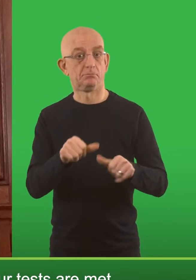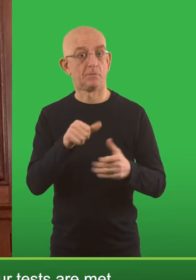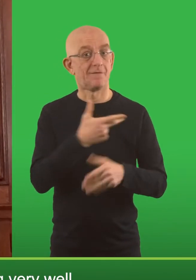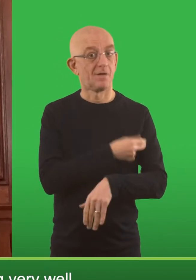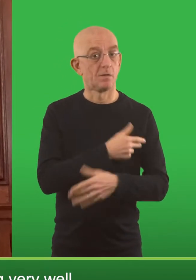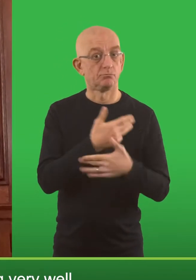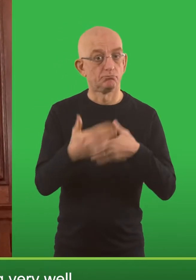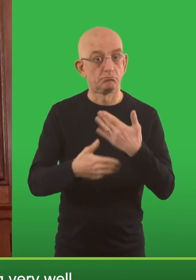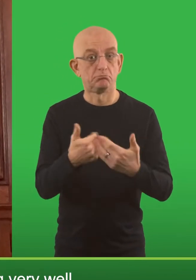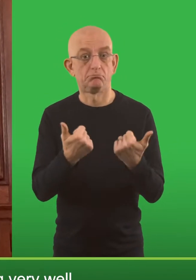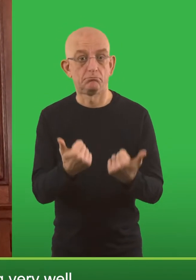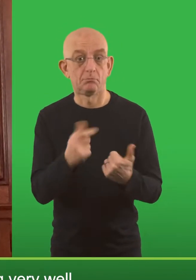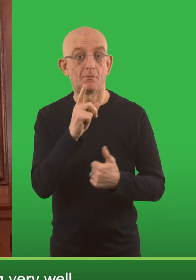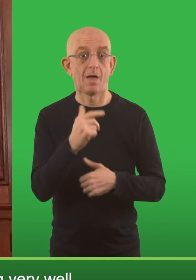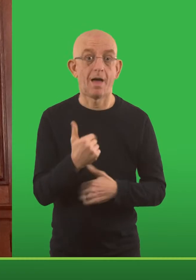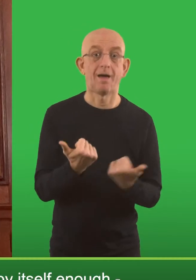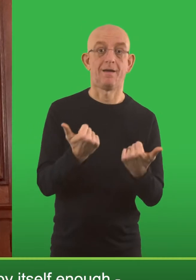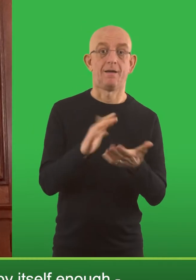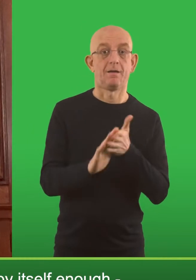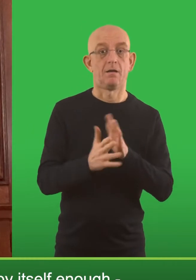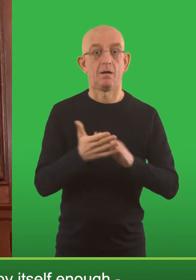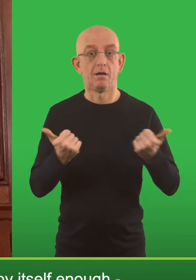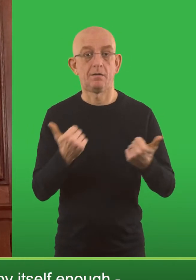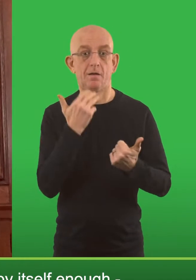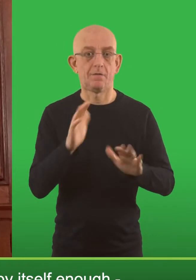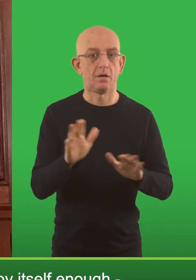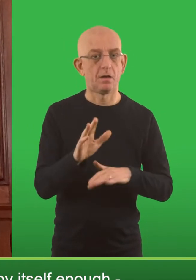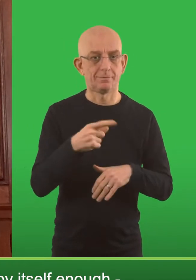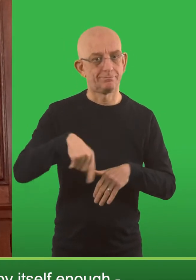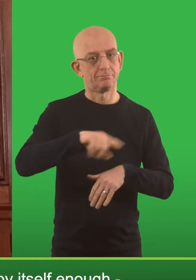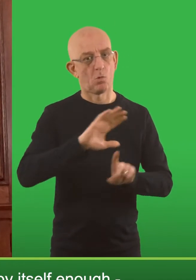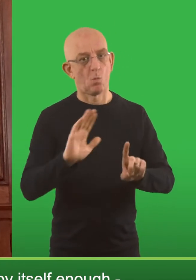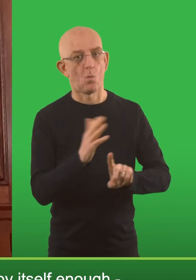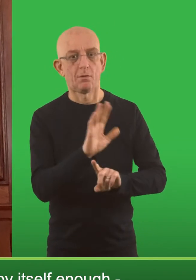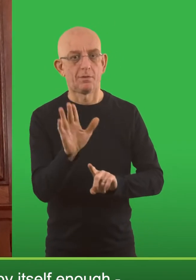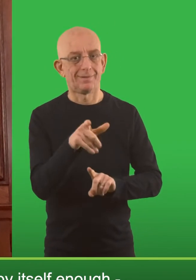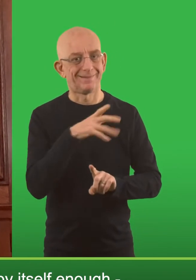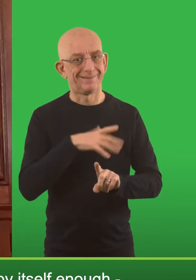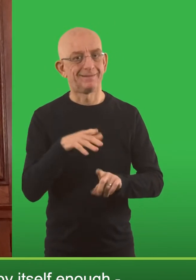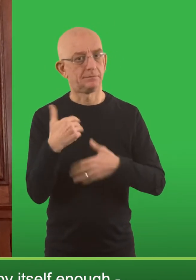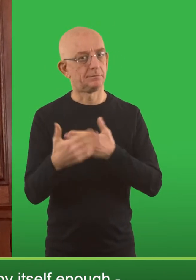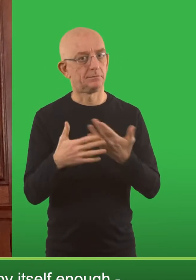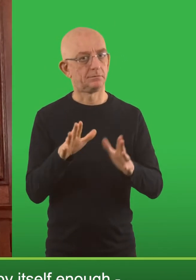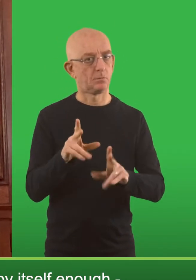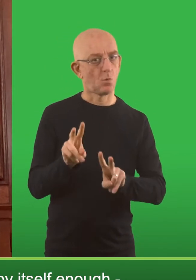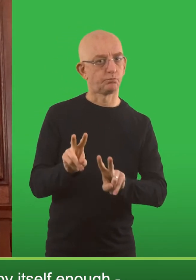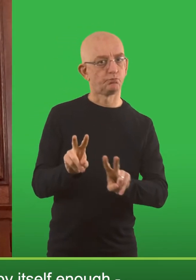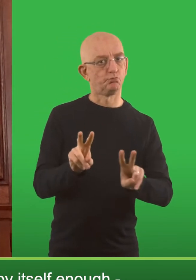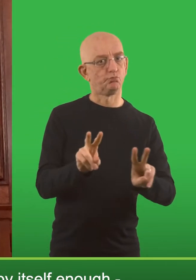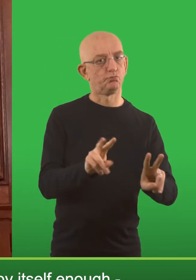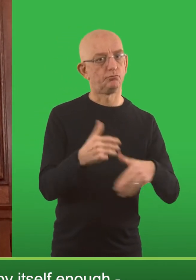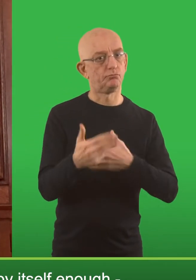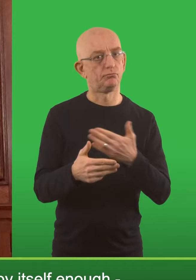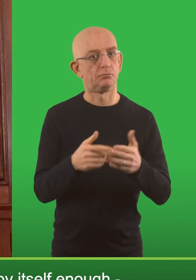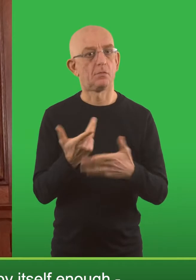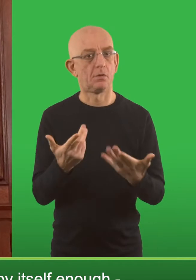tests are met. Vaccination programme is going very well. Alone by itself is not good enough, or not by itself enough, doesn't work in 100%